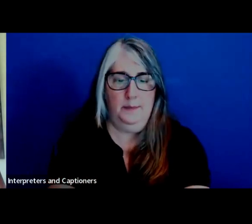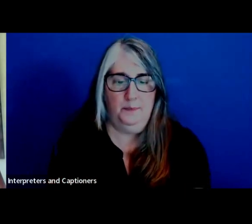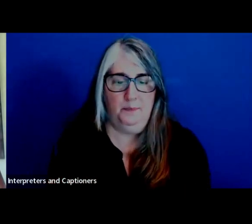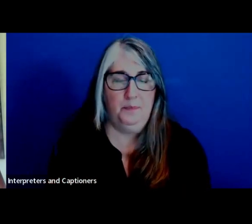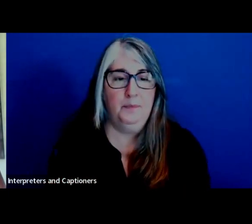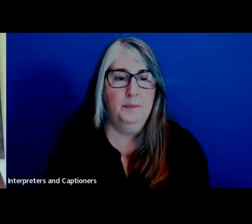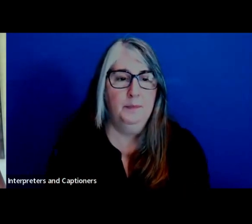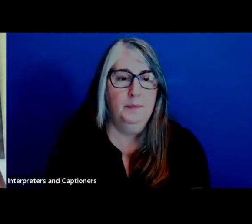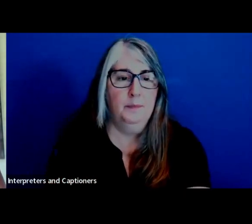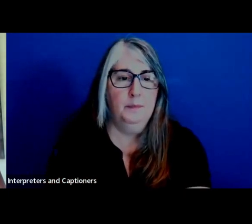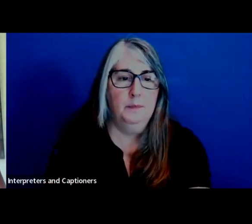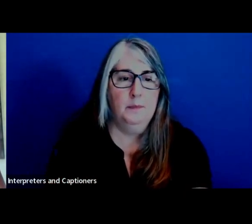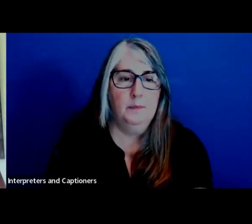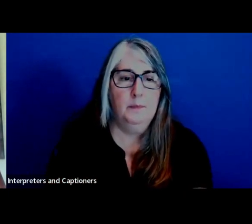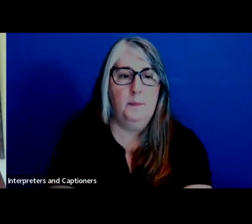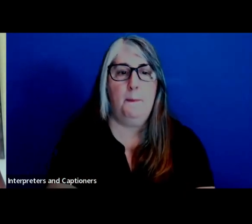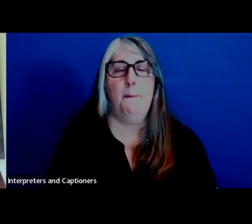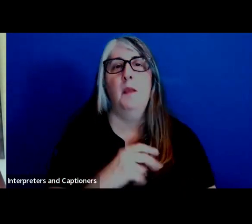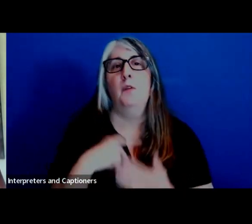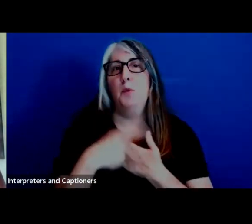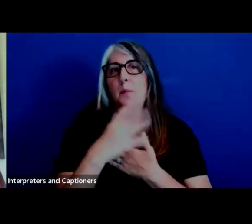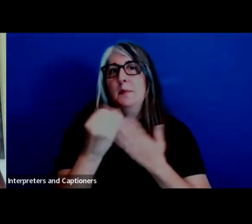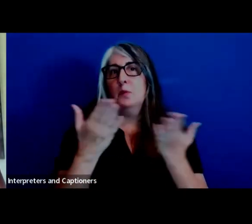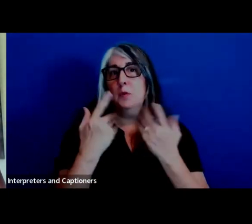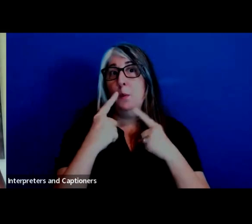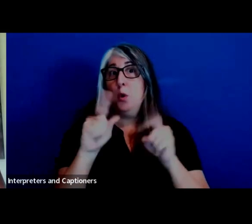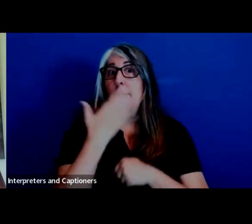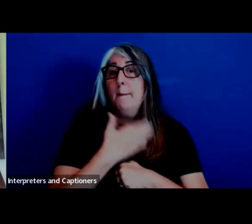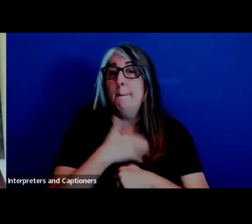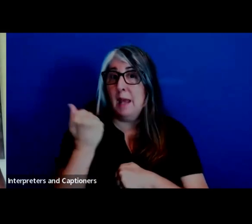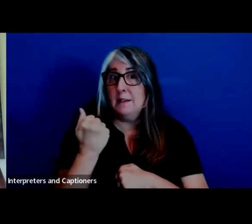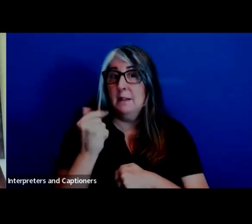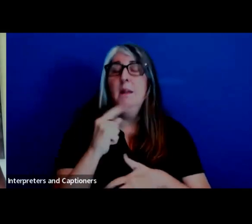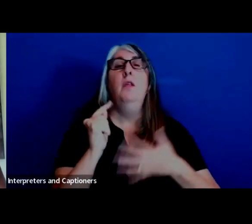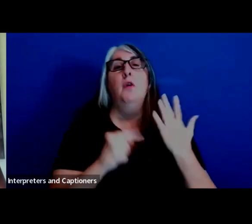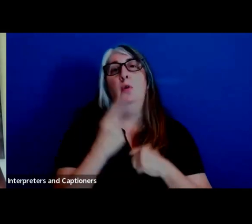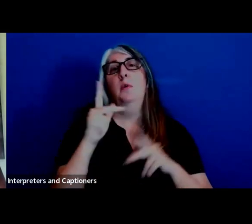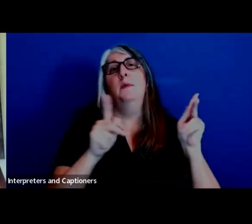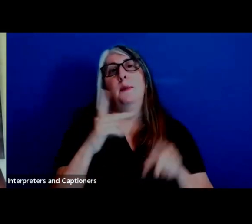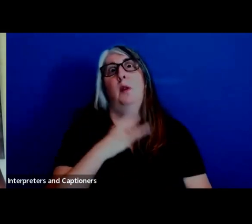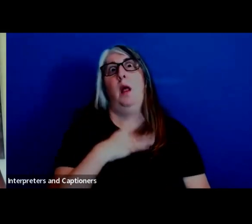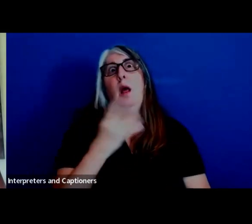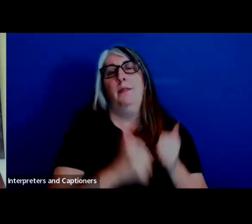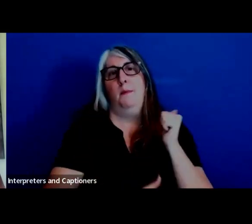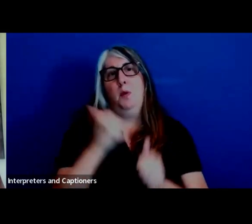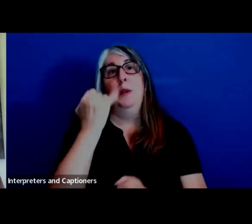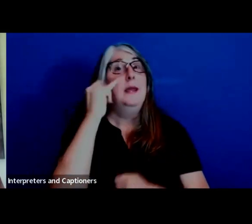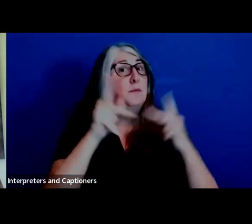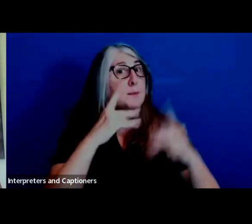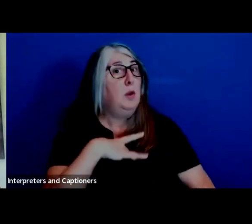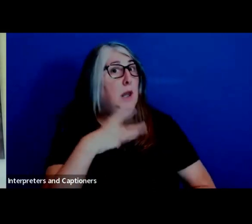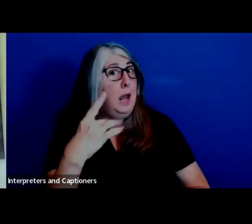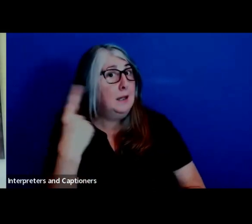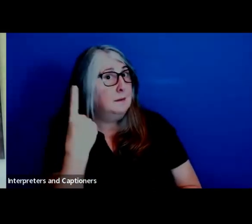the programs and the services that tend to work the best are the ones that people like the most. If people like